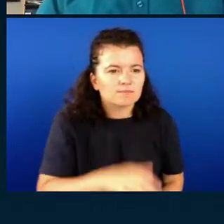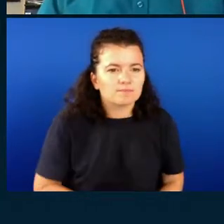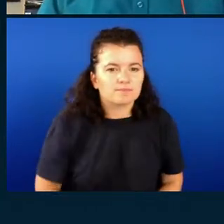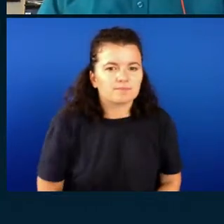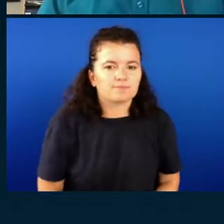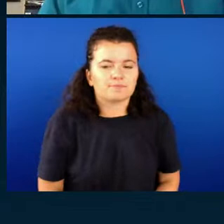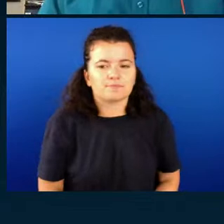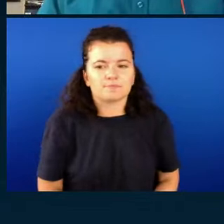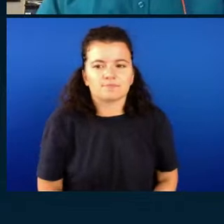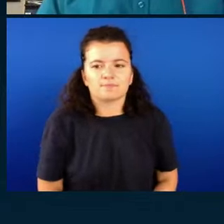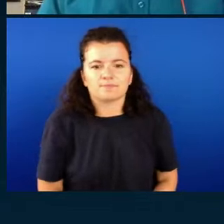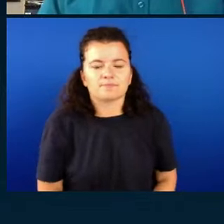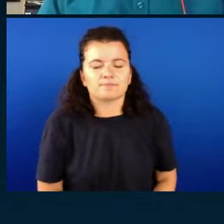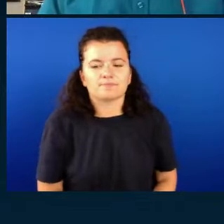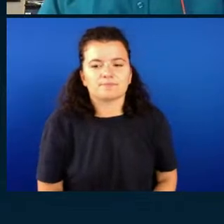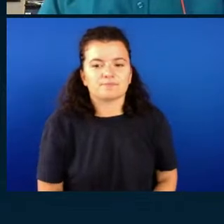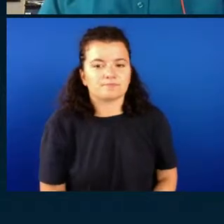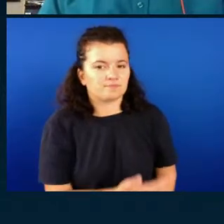Go here.